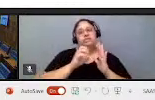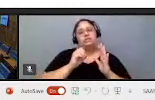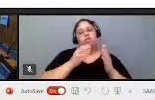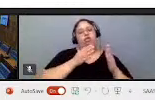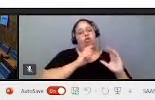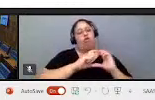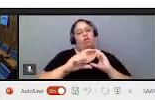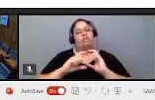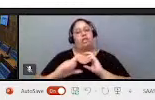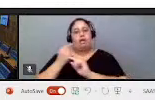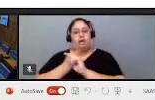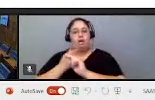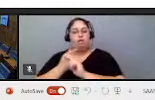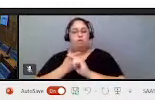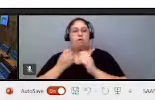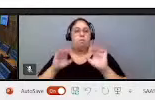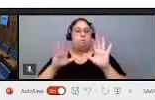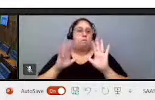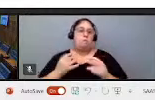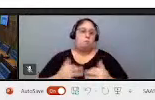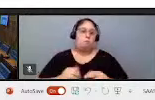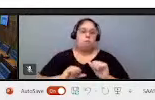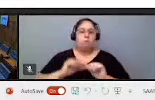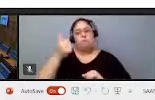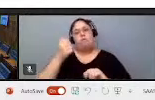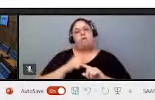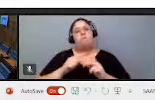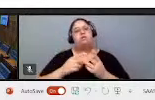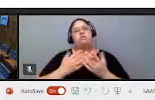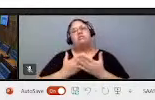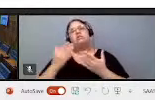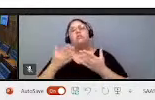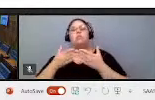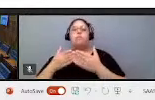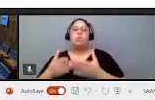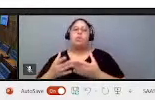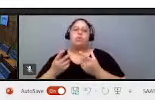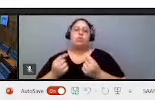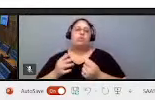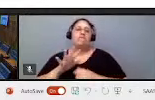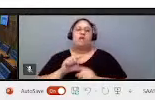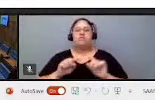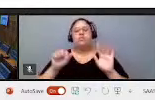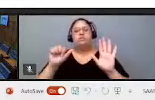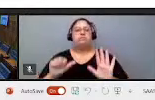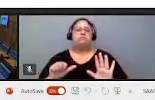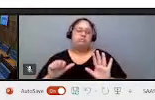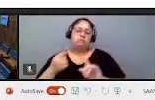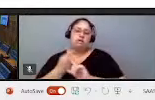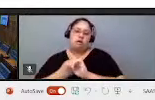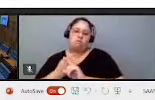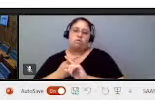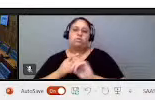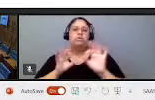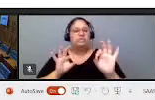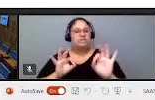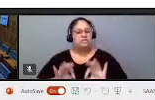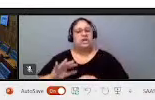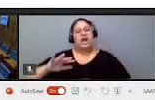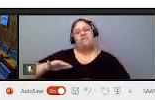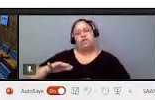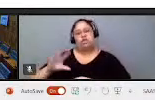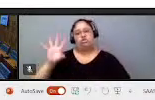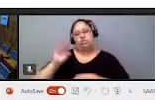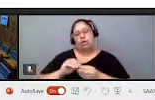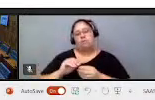just crazy and then you get people that do maybe about five or six so these are the averages of